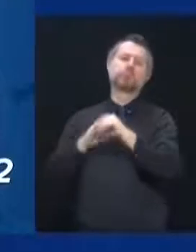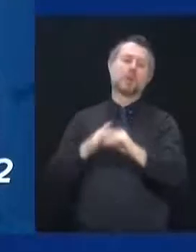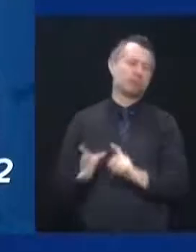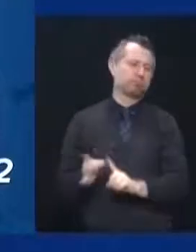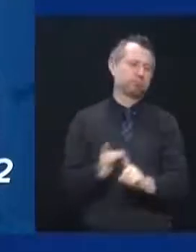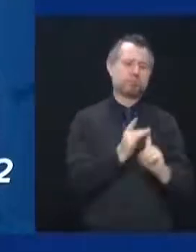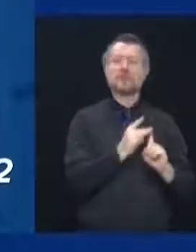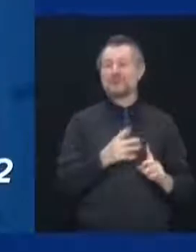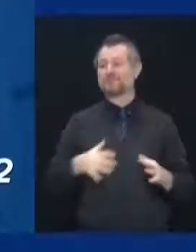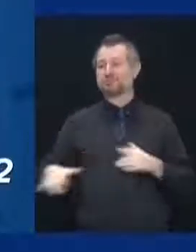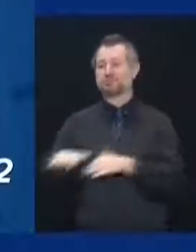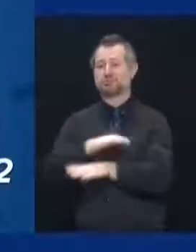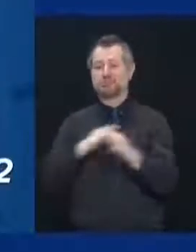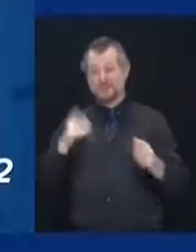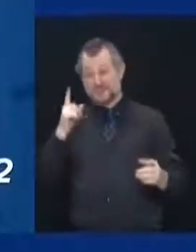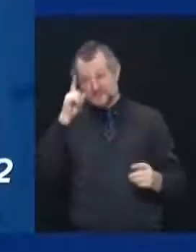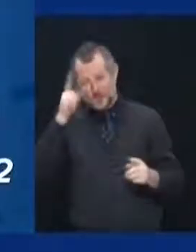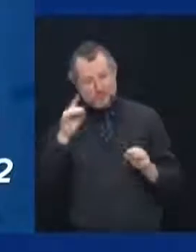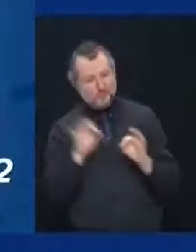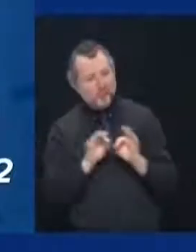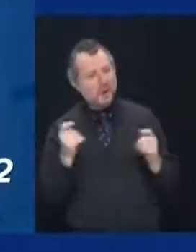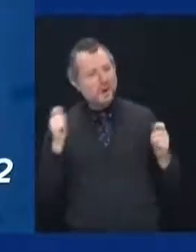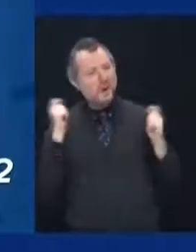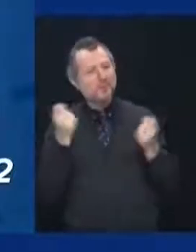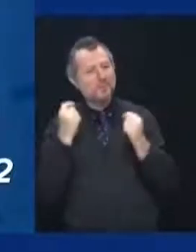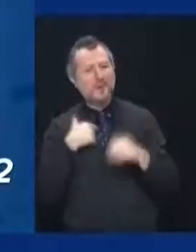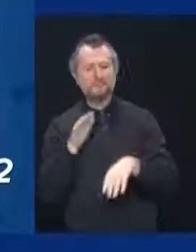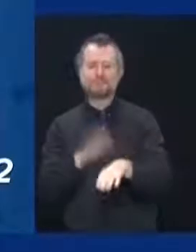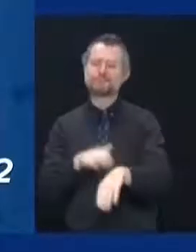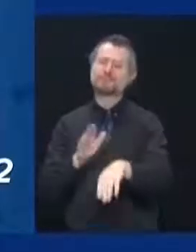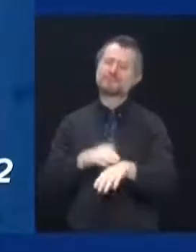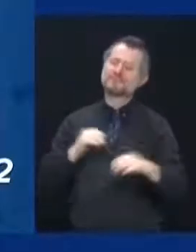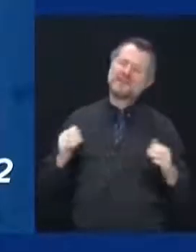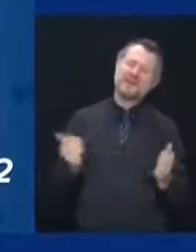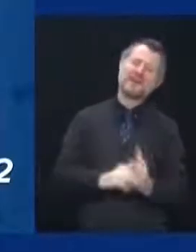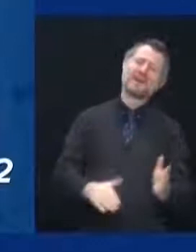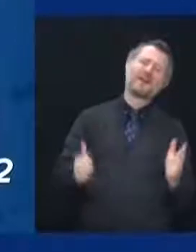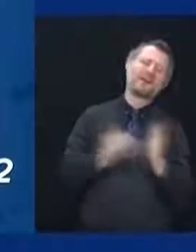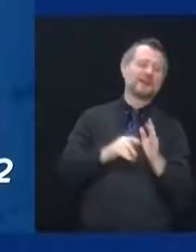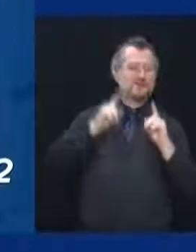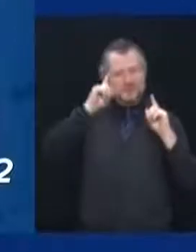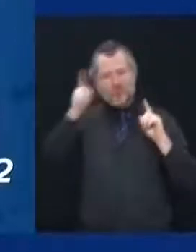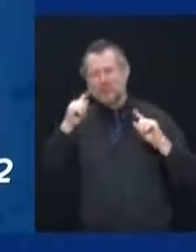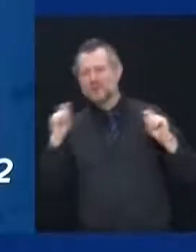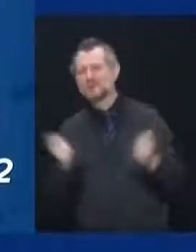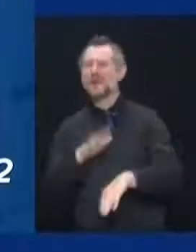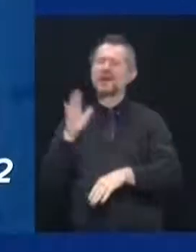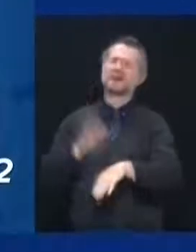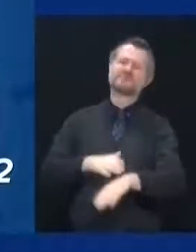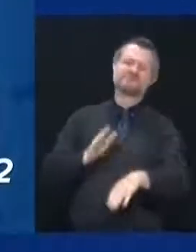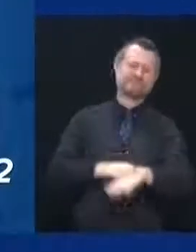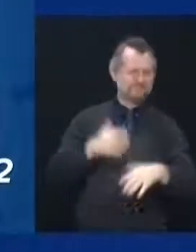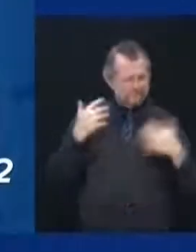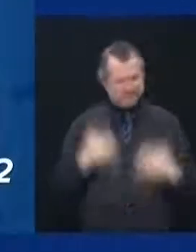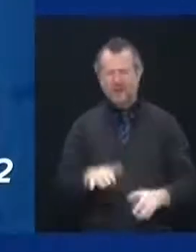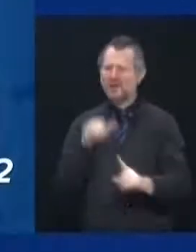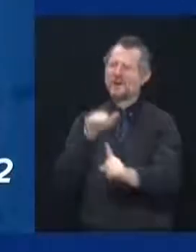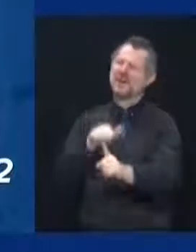Celebrate smart, celebrate smart, celebrate smart. And I reminded New Yorkers every